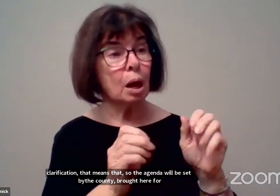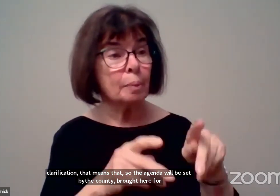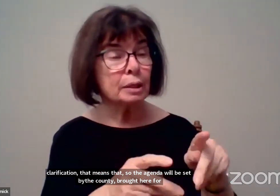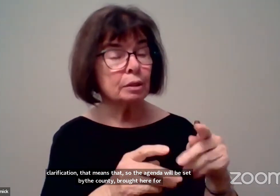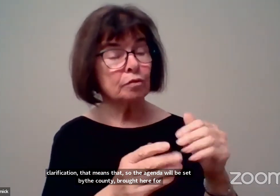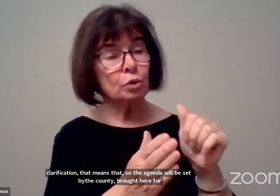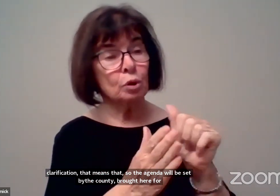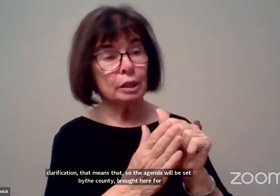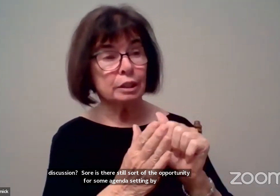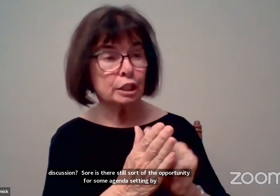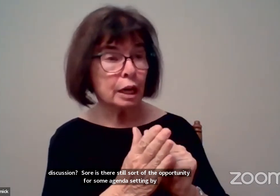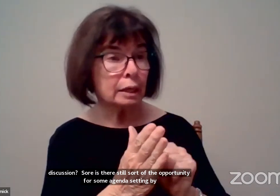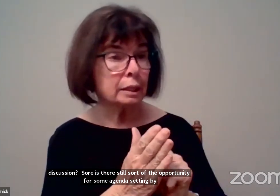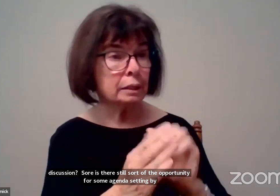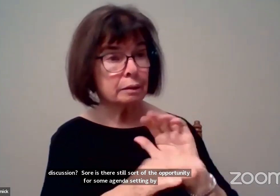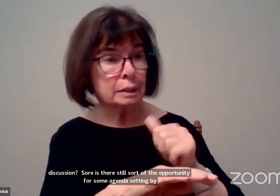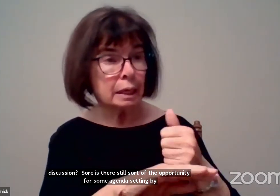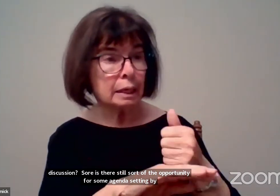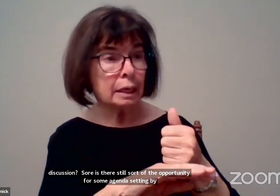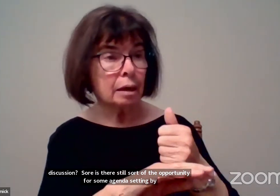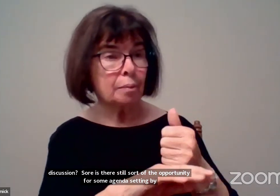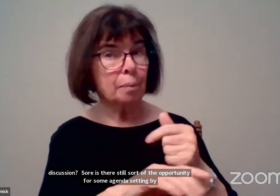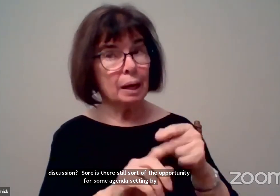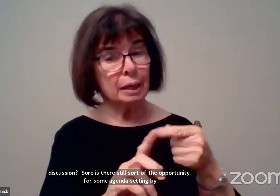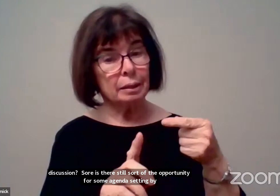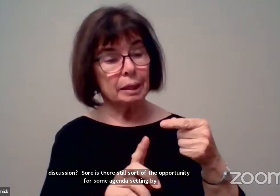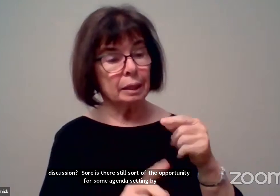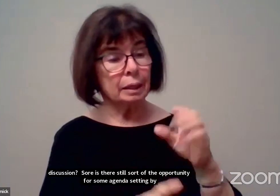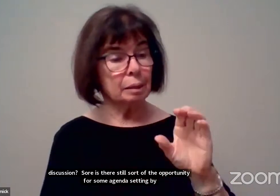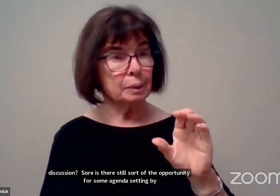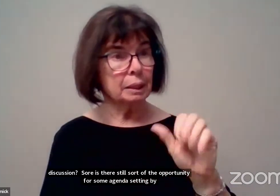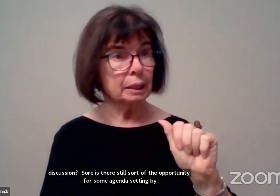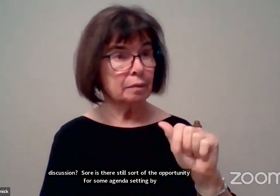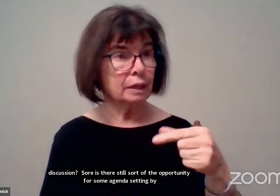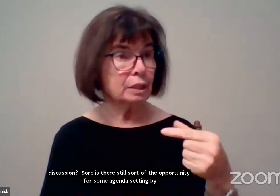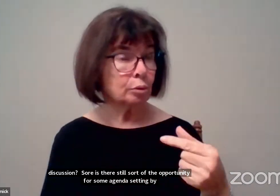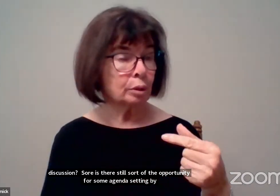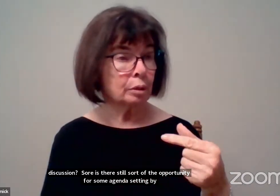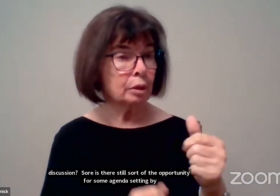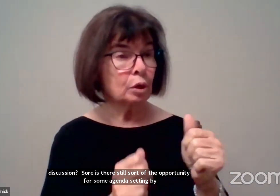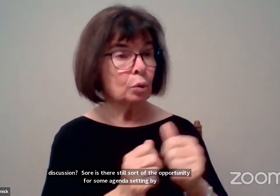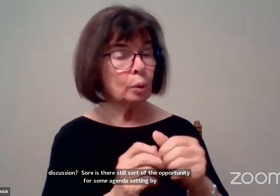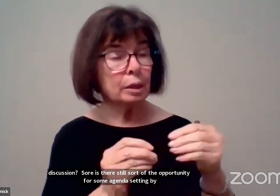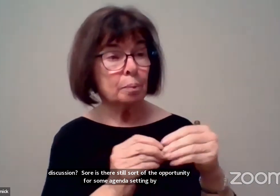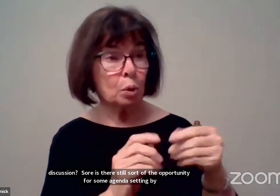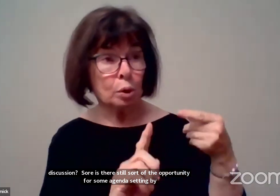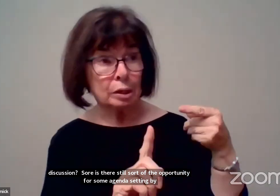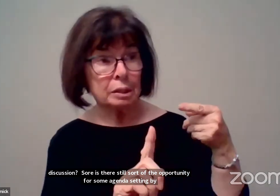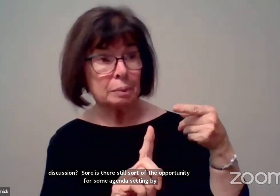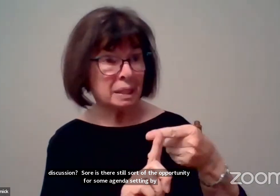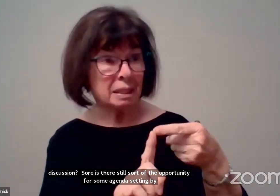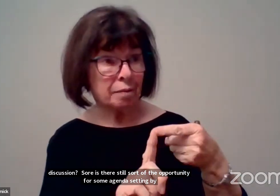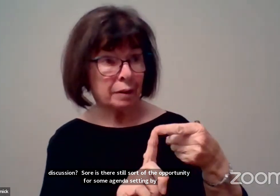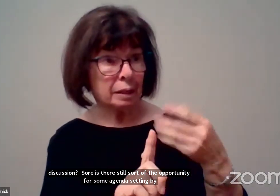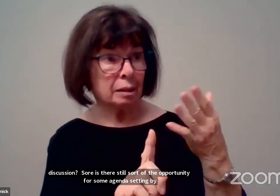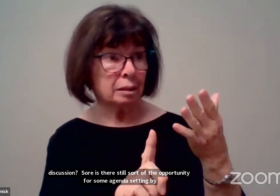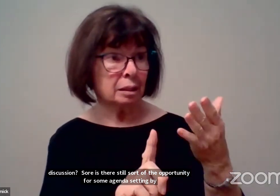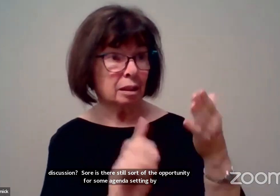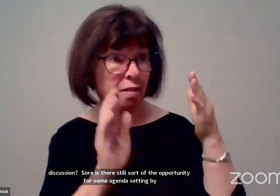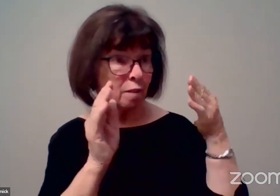community advisory group and with more specific and targeted